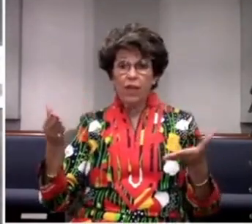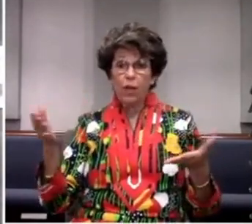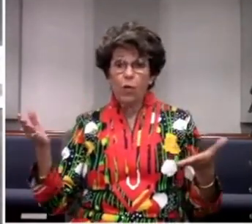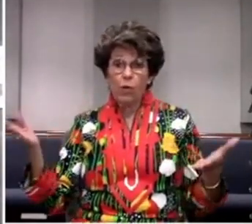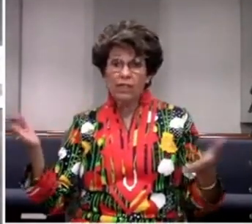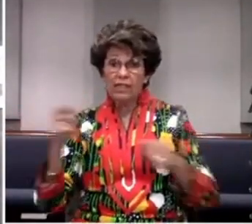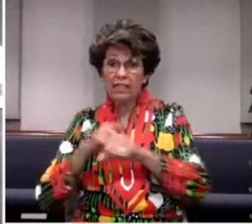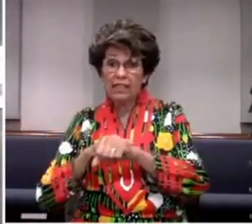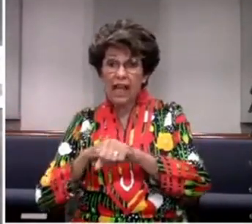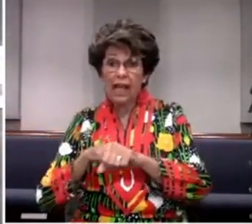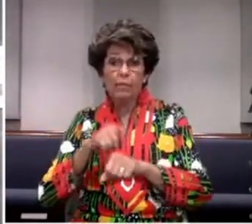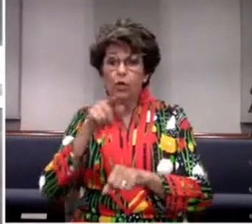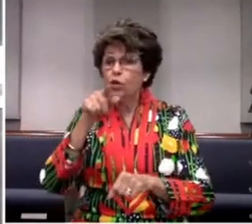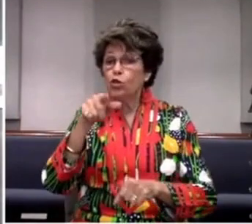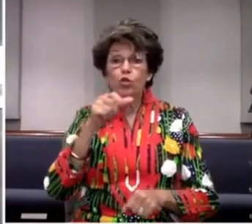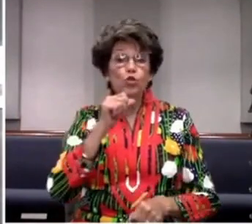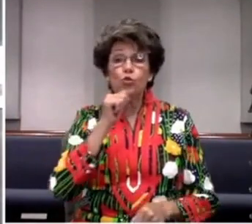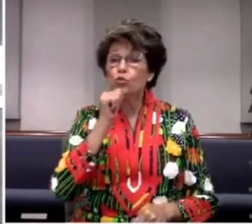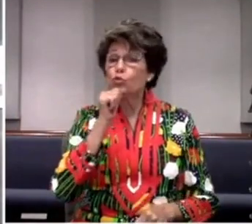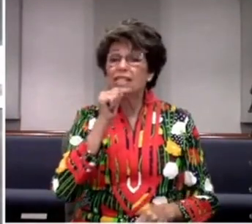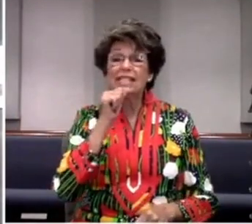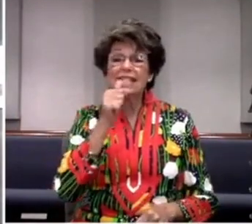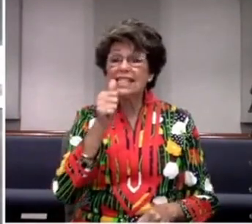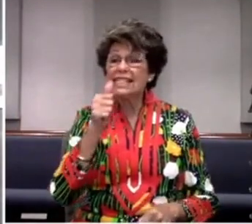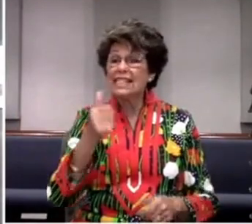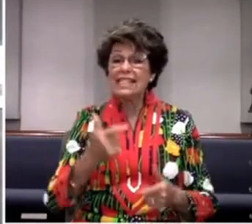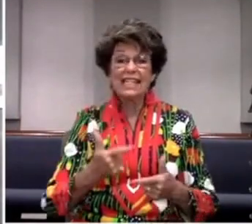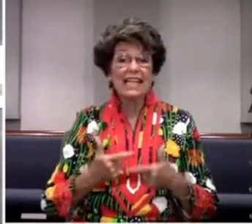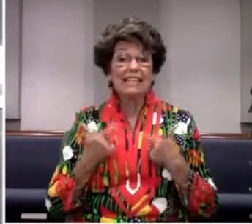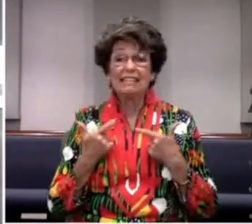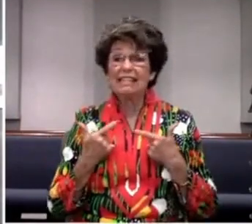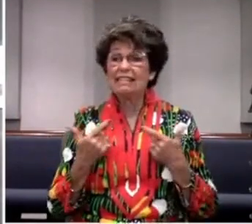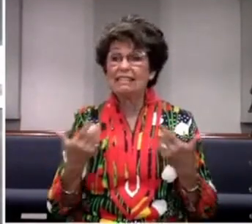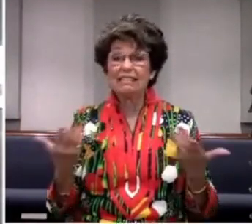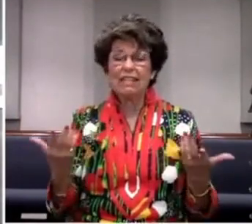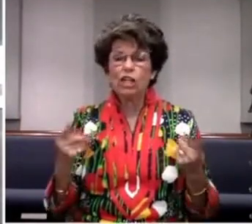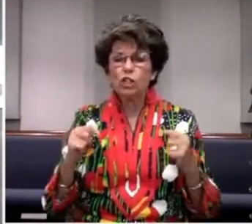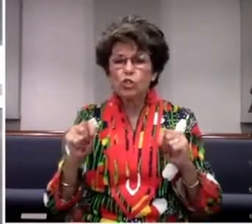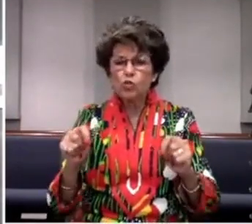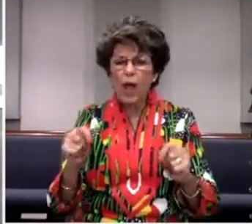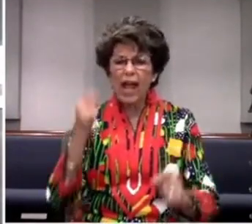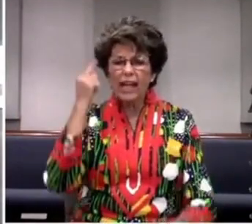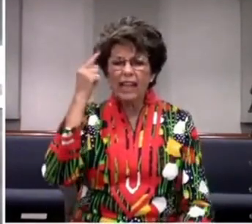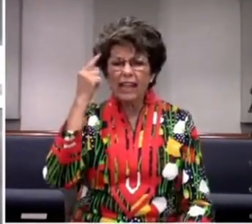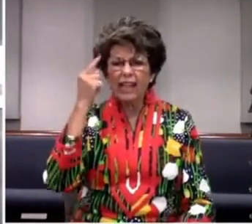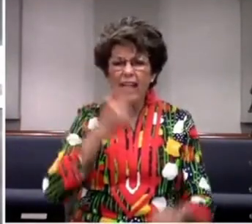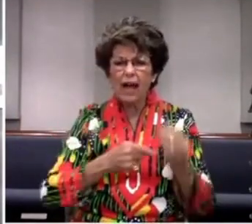get a headache here, because I get a headache when I think about this. Try to think about you